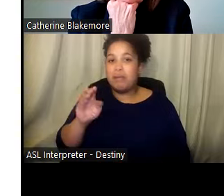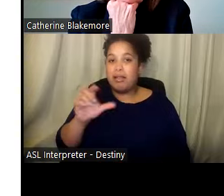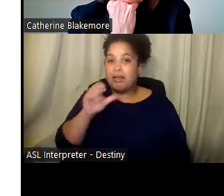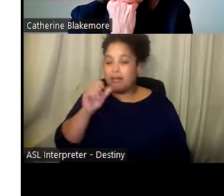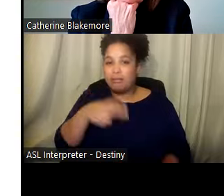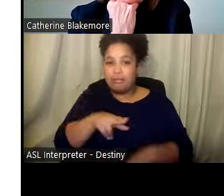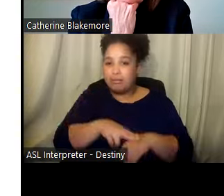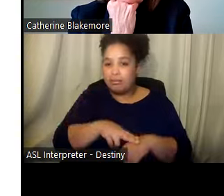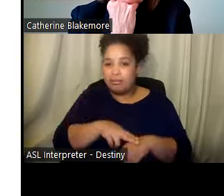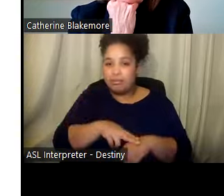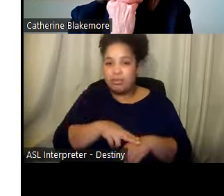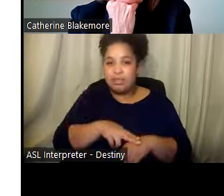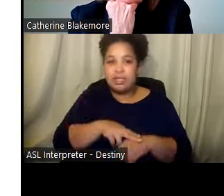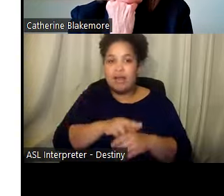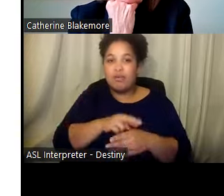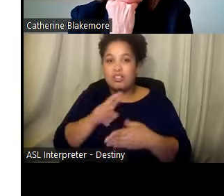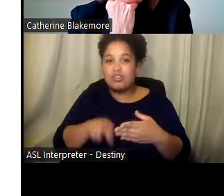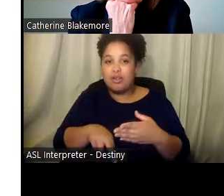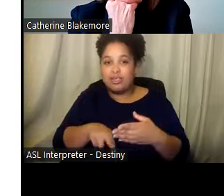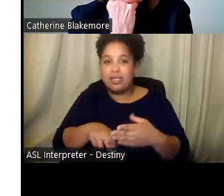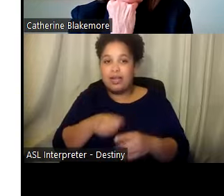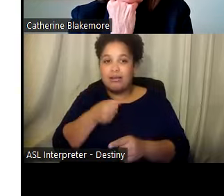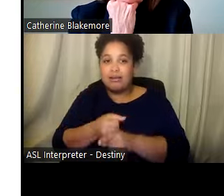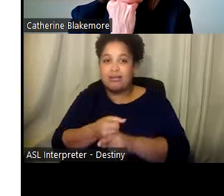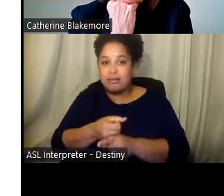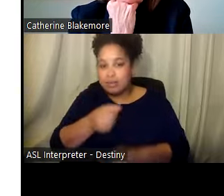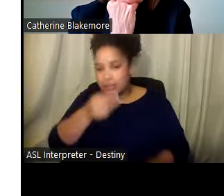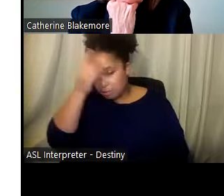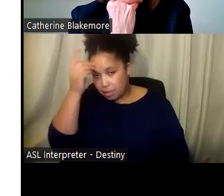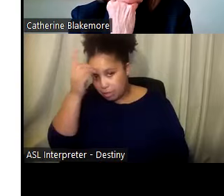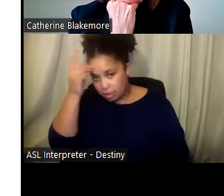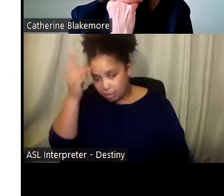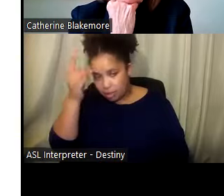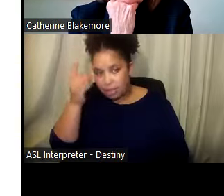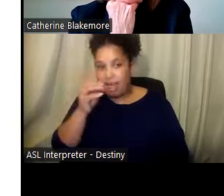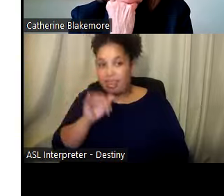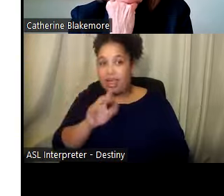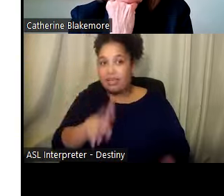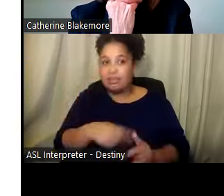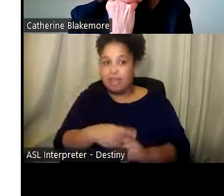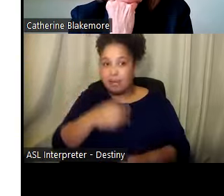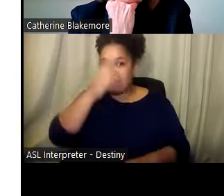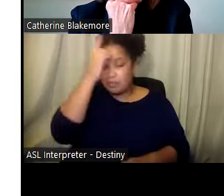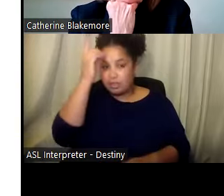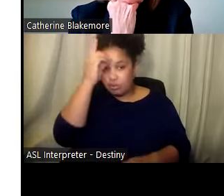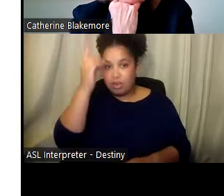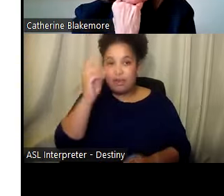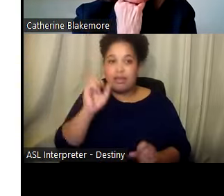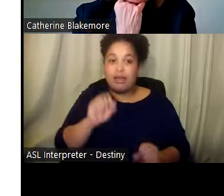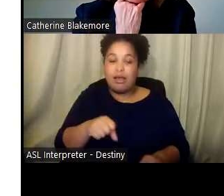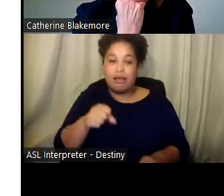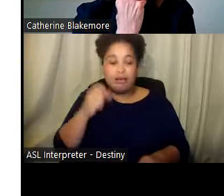abnormalities that resulted in dementia. And that type of dementia can